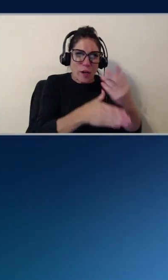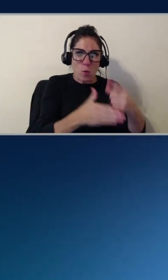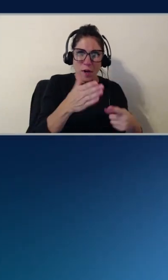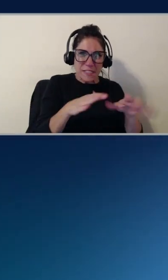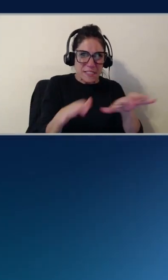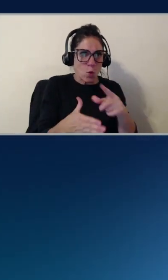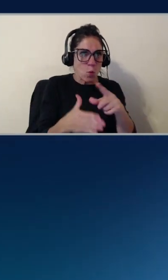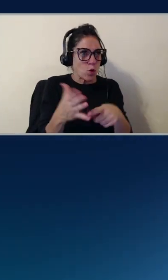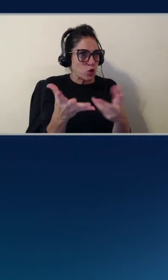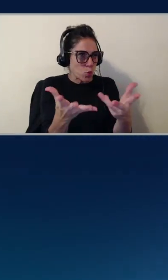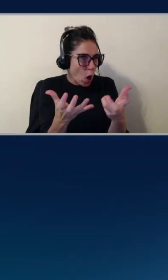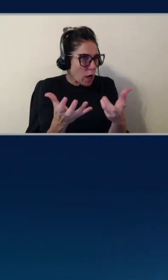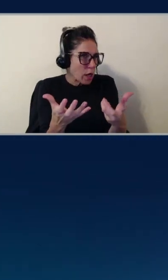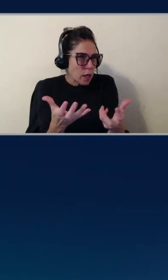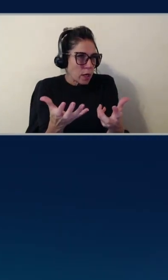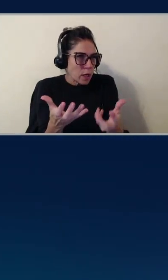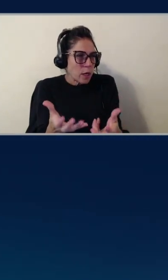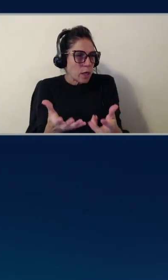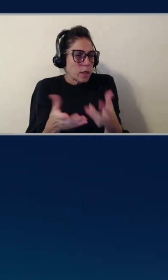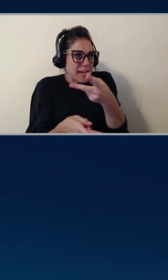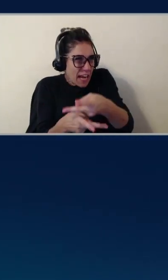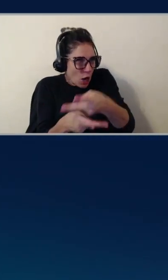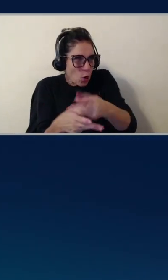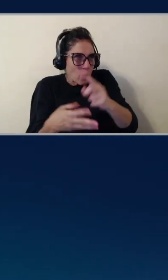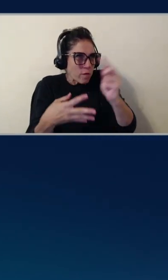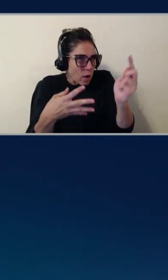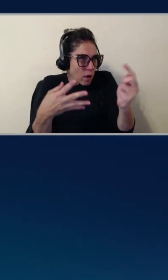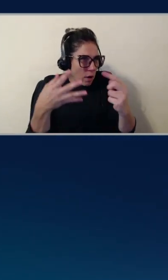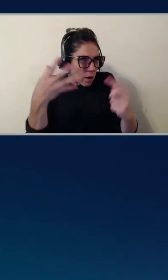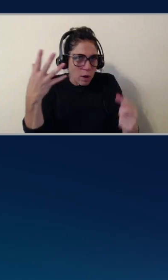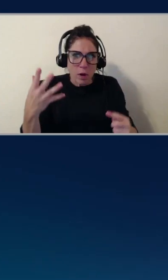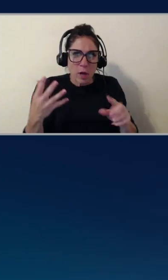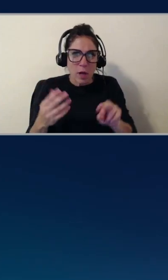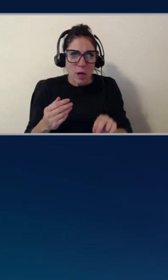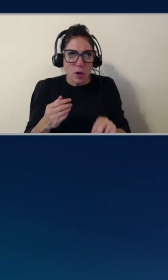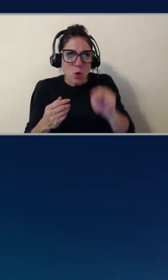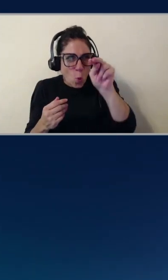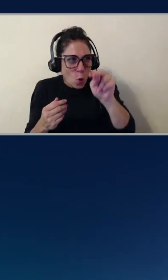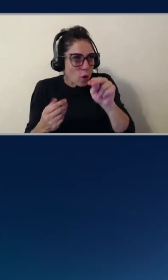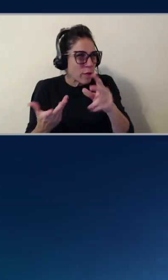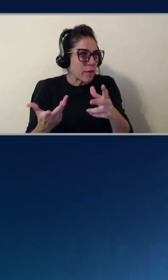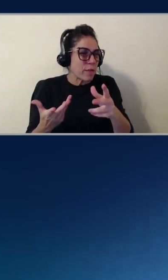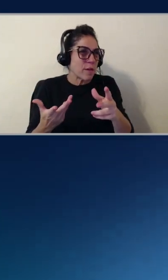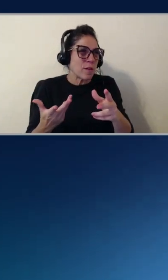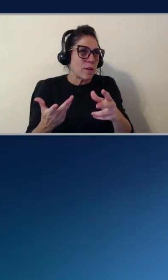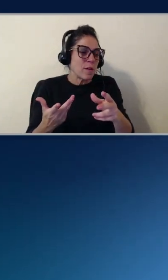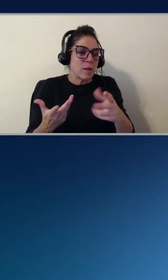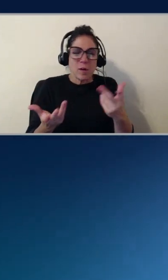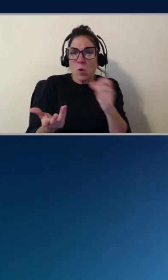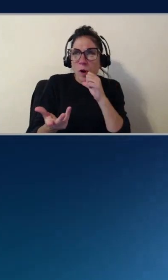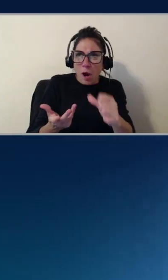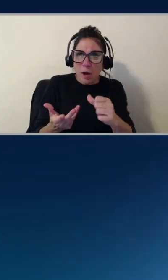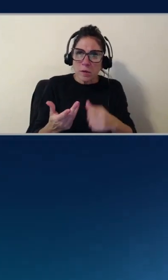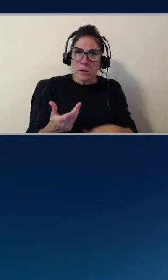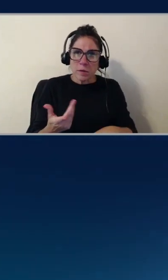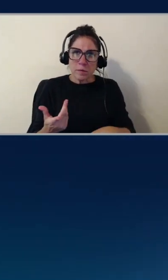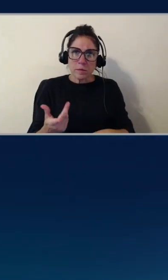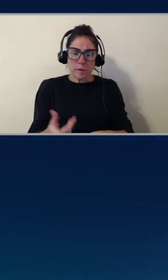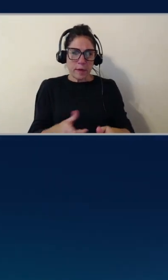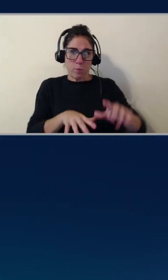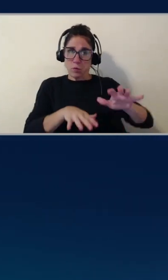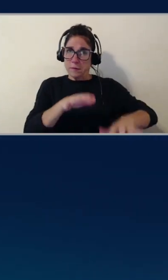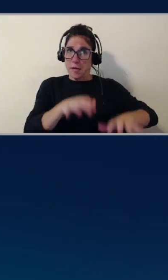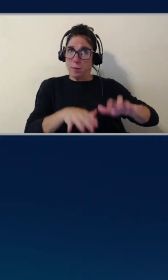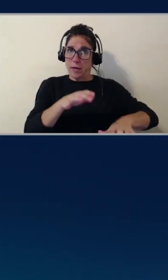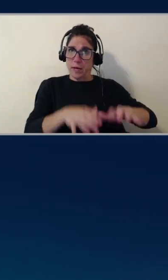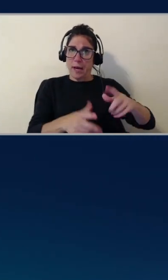get done? What's the like kind of? Is it north facing or not, right? And they basically build a small little app that's kind of type this in. And